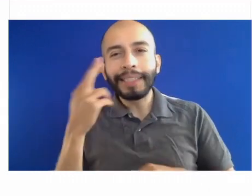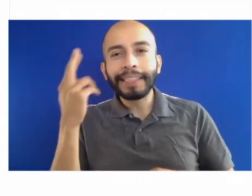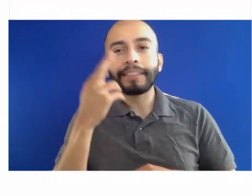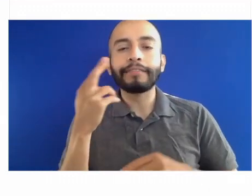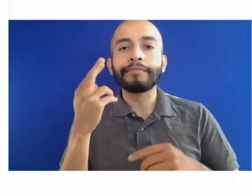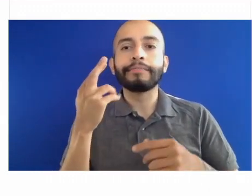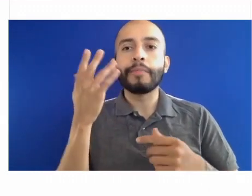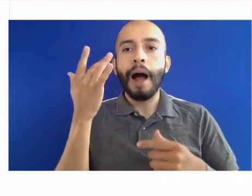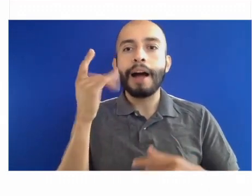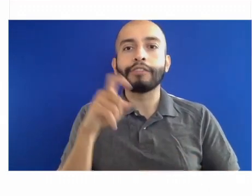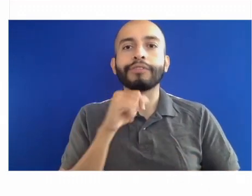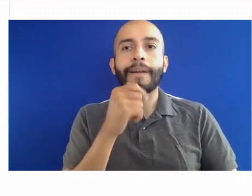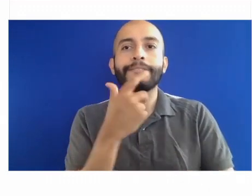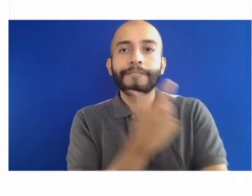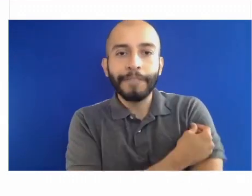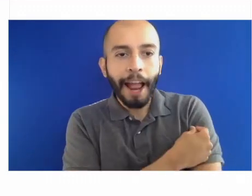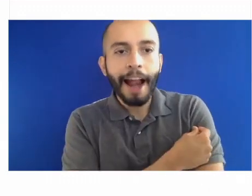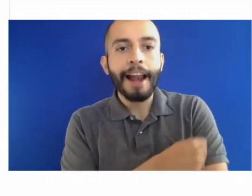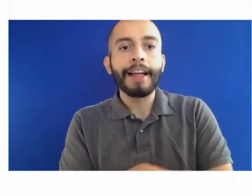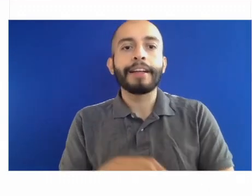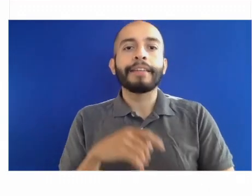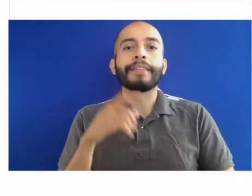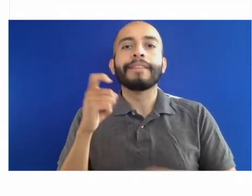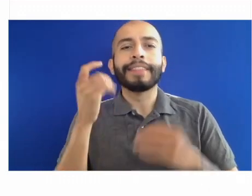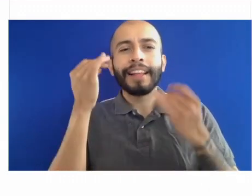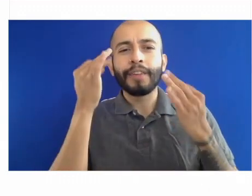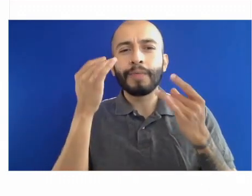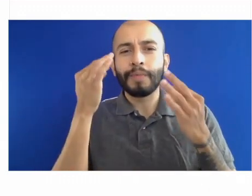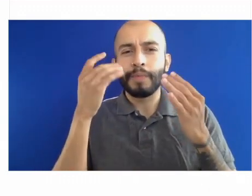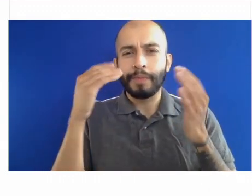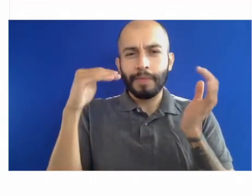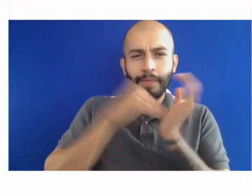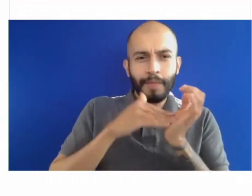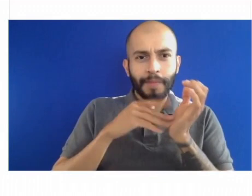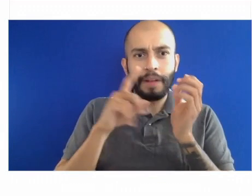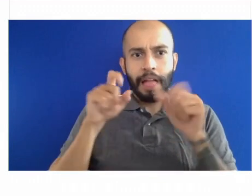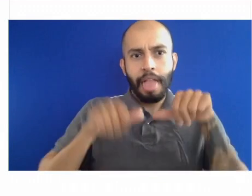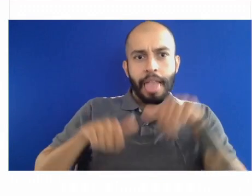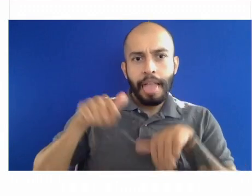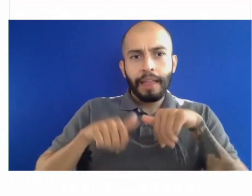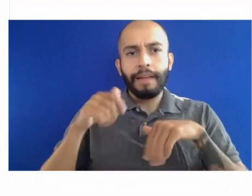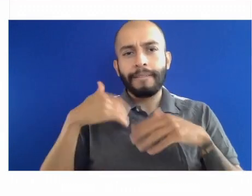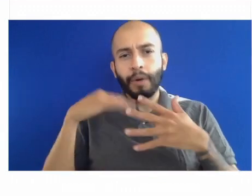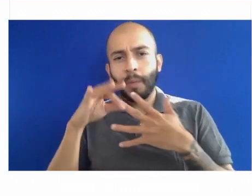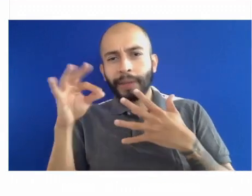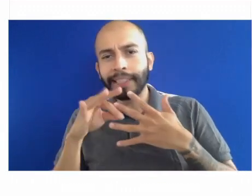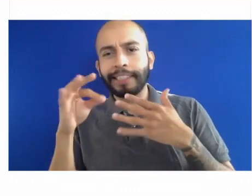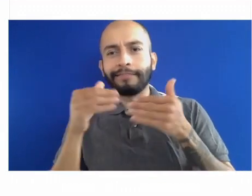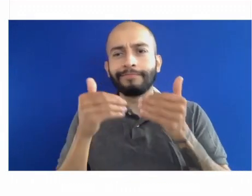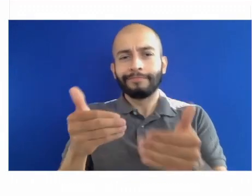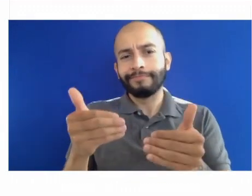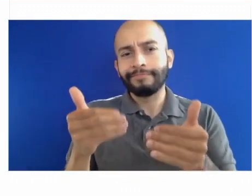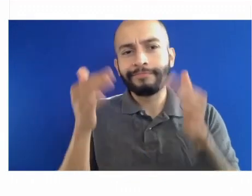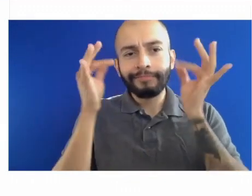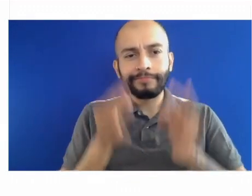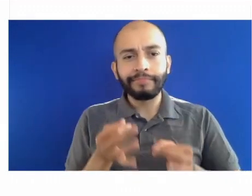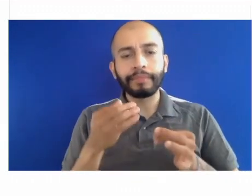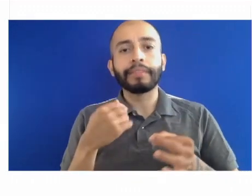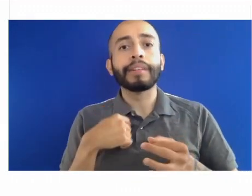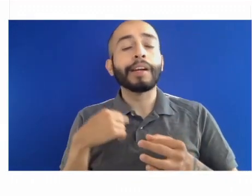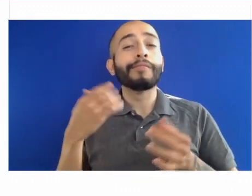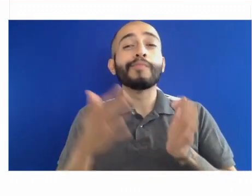have a choice, and you should exercise that choice. And what I rarely see from public health communications is this acknowledgement of, yes,